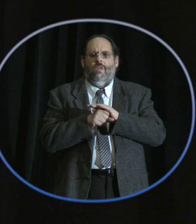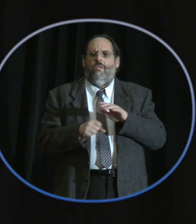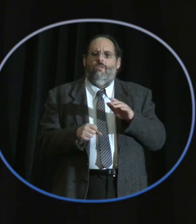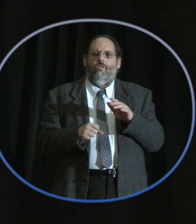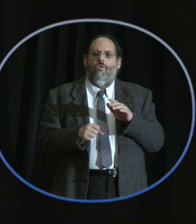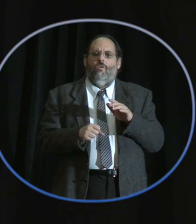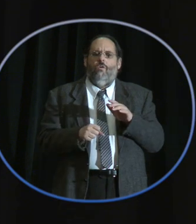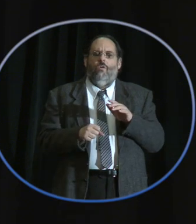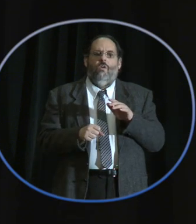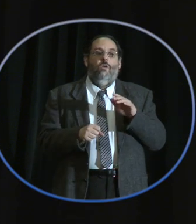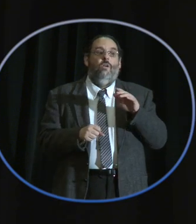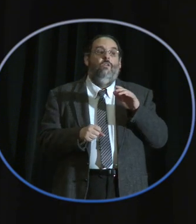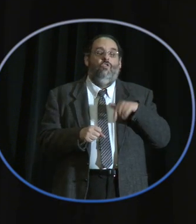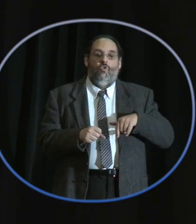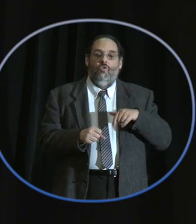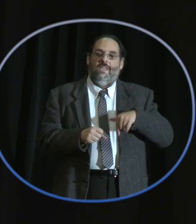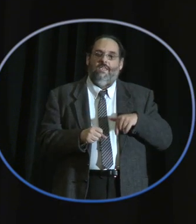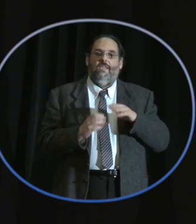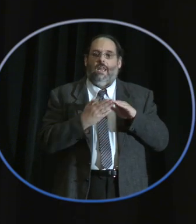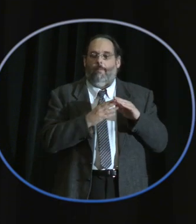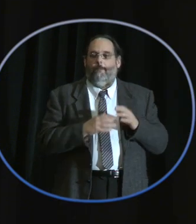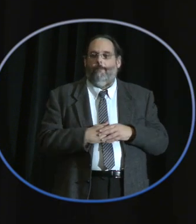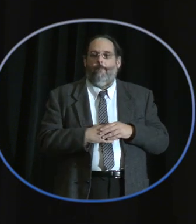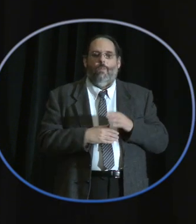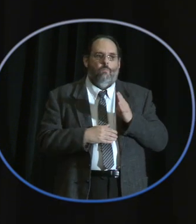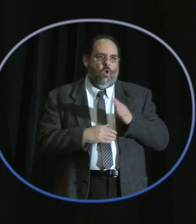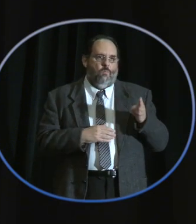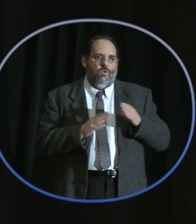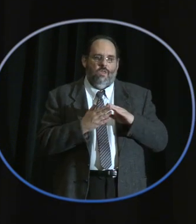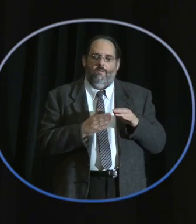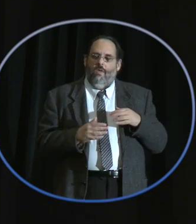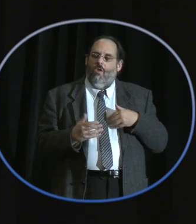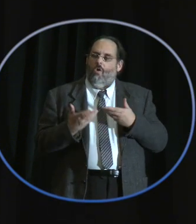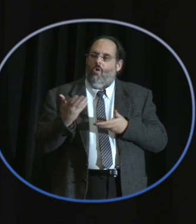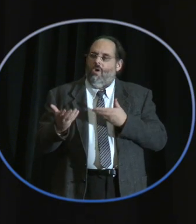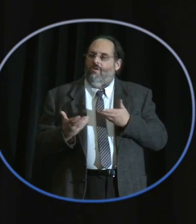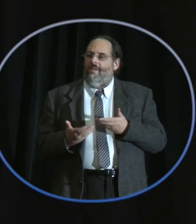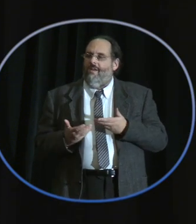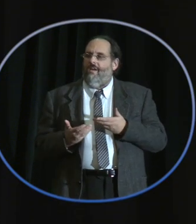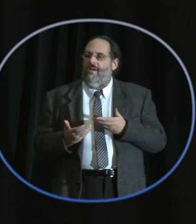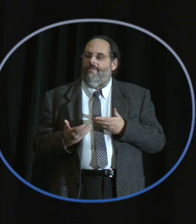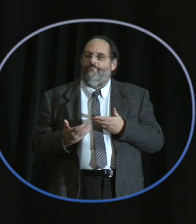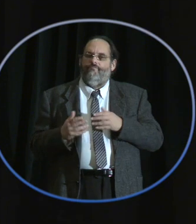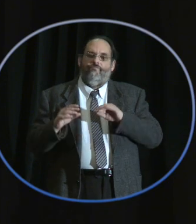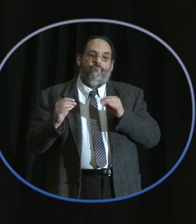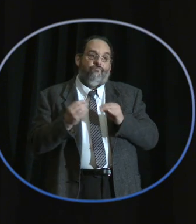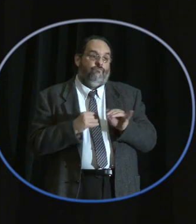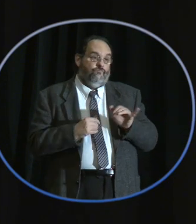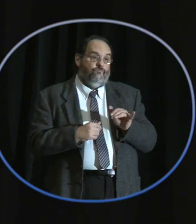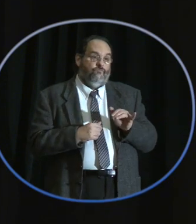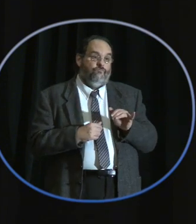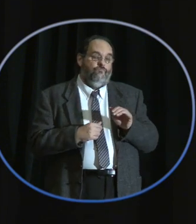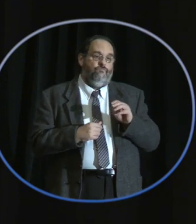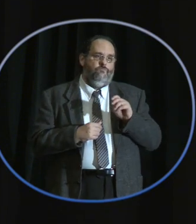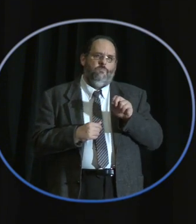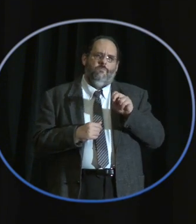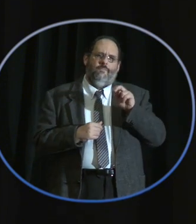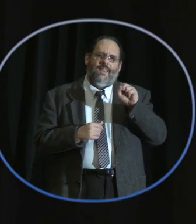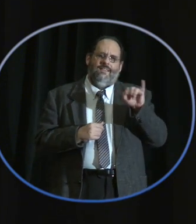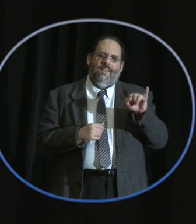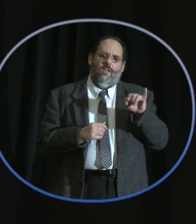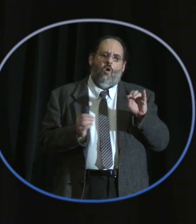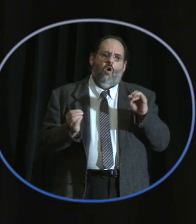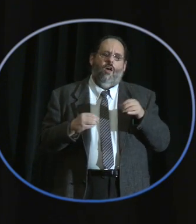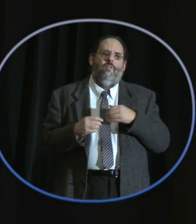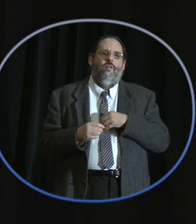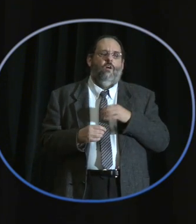commitment, Mr. Mayor, to Baltimore City and to working with organizations such as MONSI, the Office of